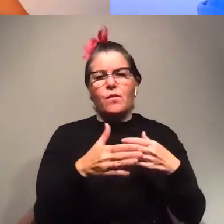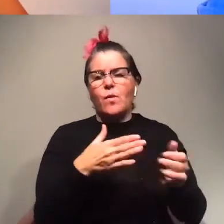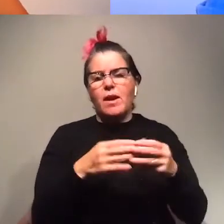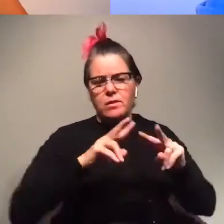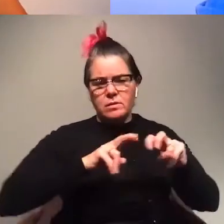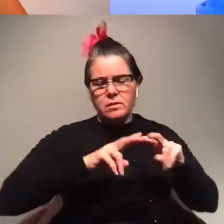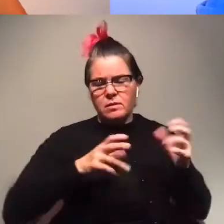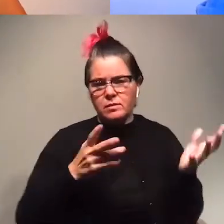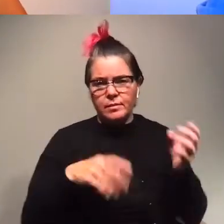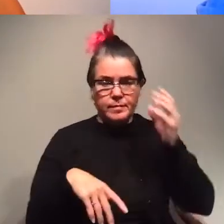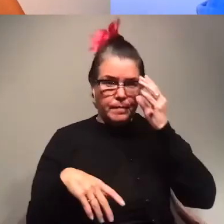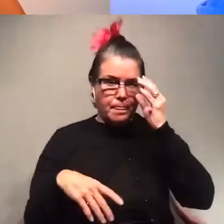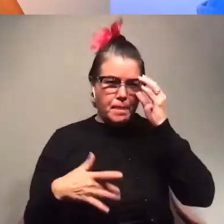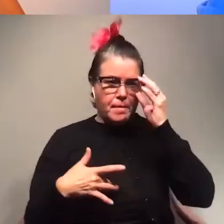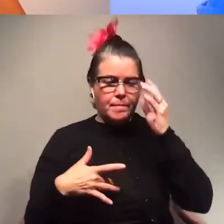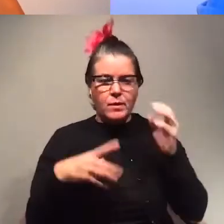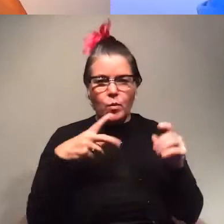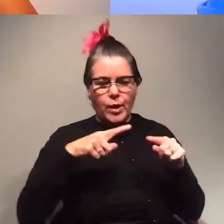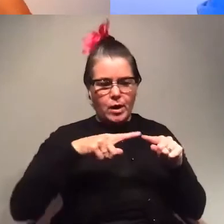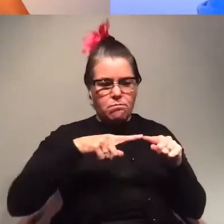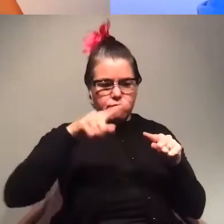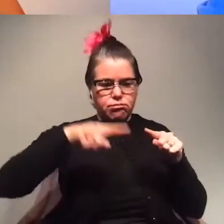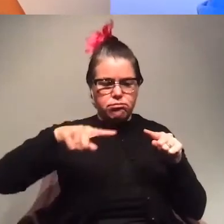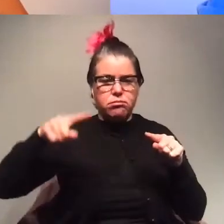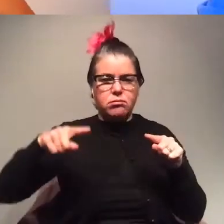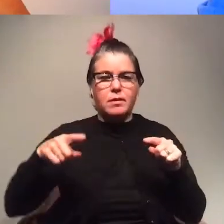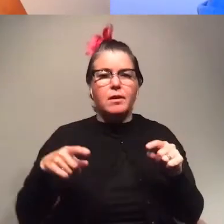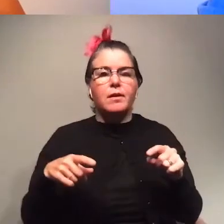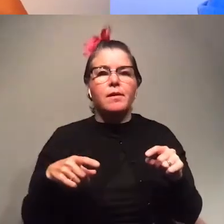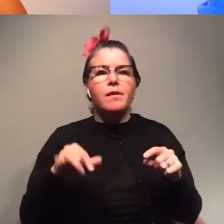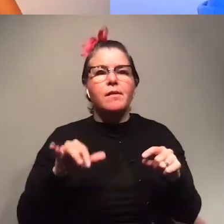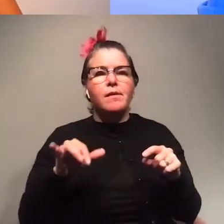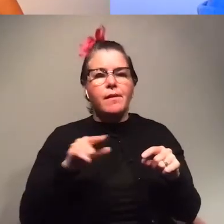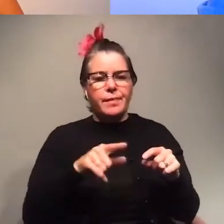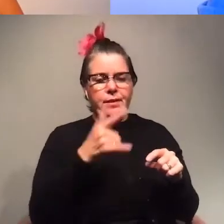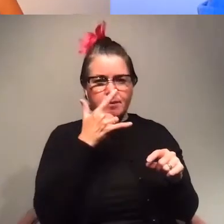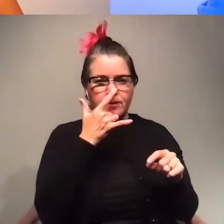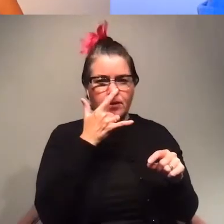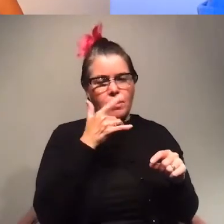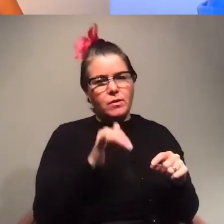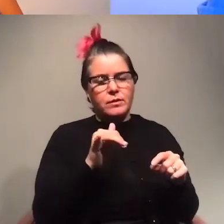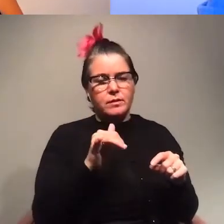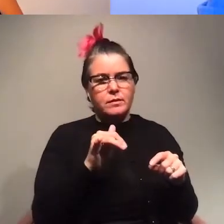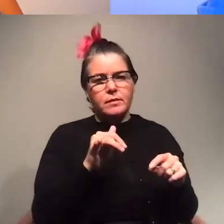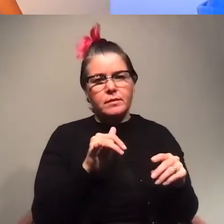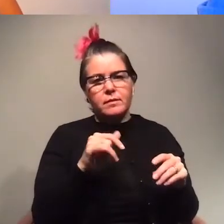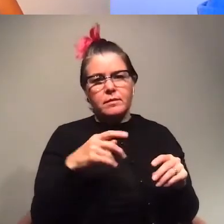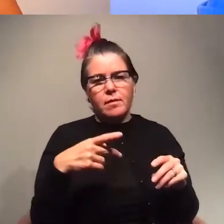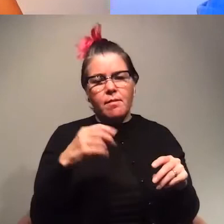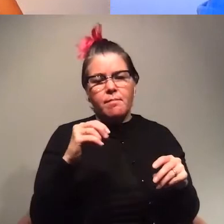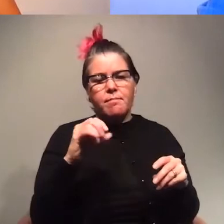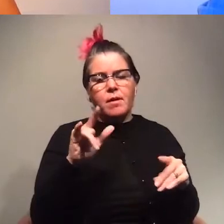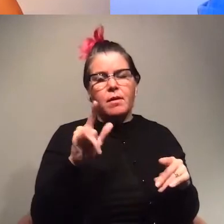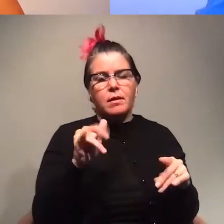analyzing. And it usually gives you like a weird little spectra. And that'll say, okay, this spectra looks like a polyethylene or